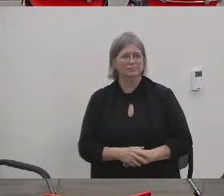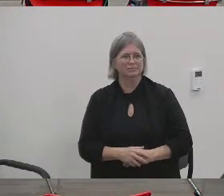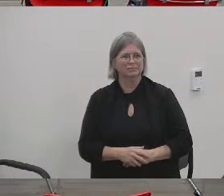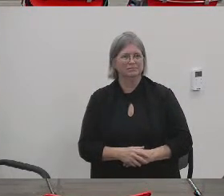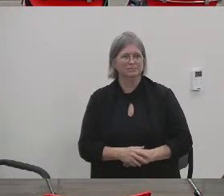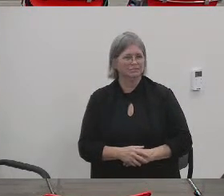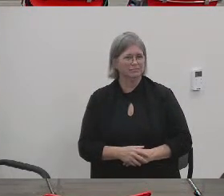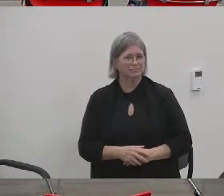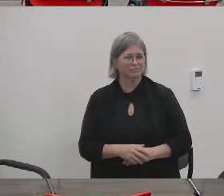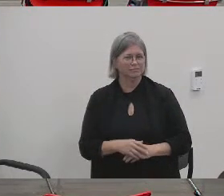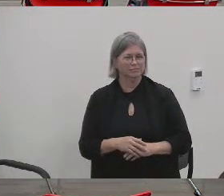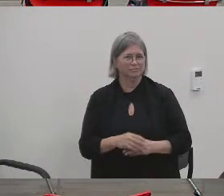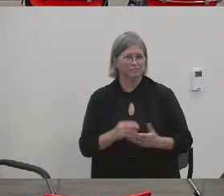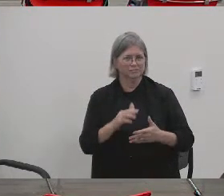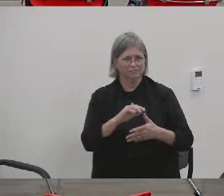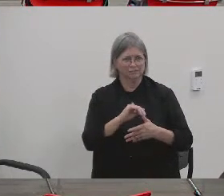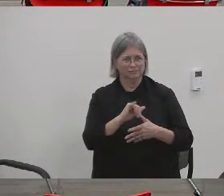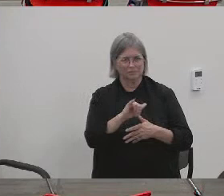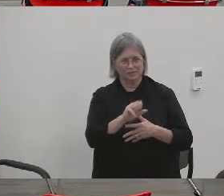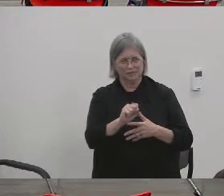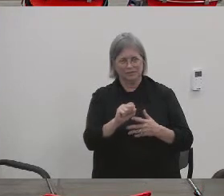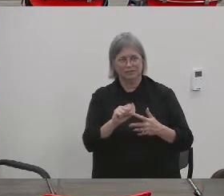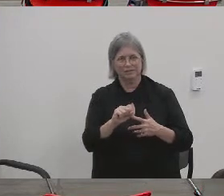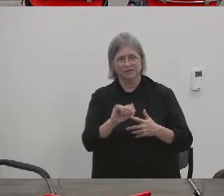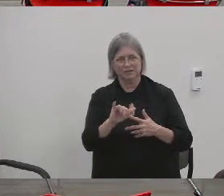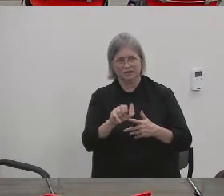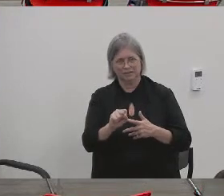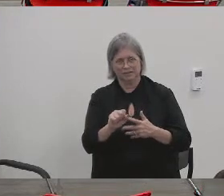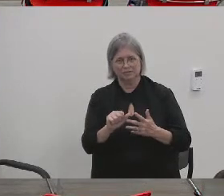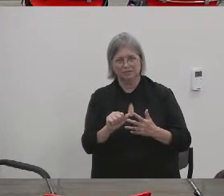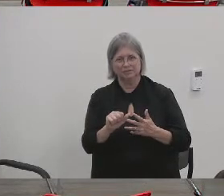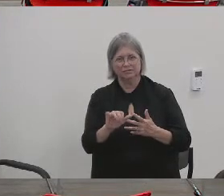a second. Roll call, please. Mr. Miranda? Yes. Mr. Yaki?